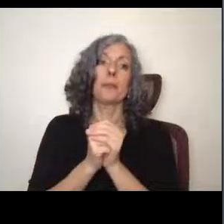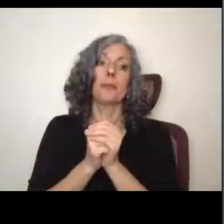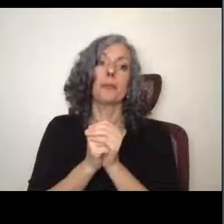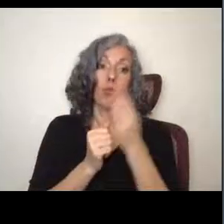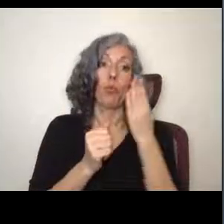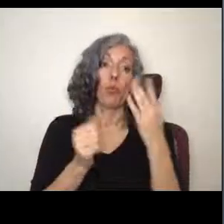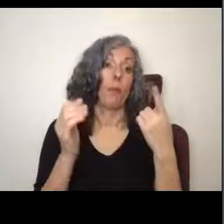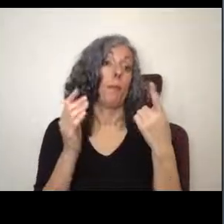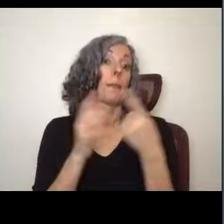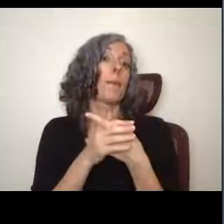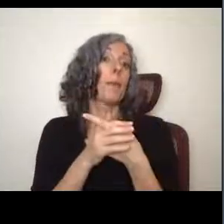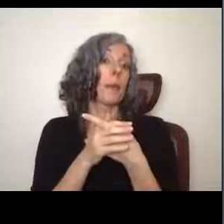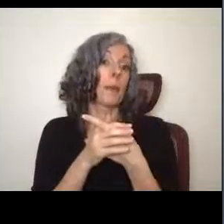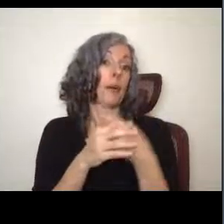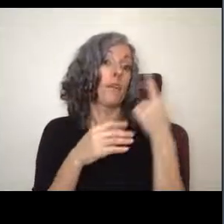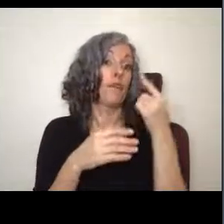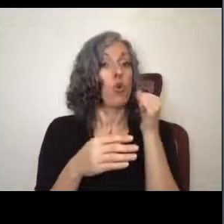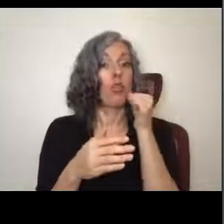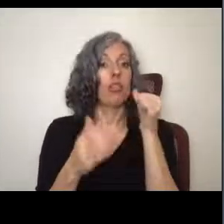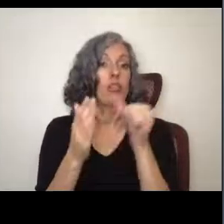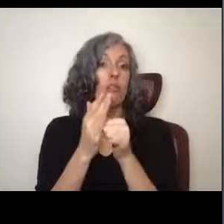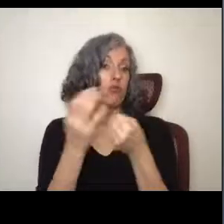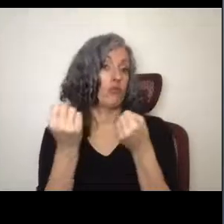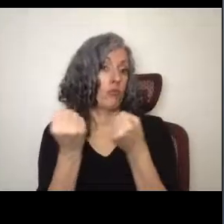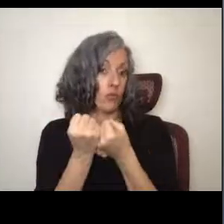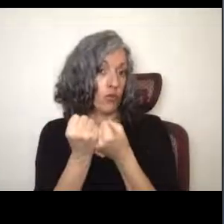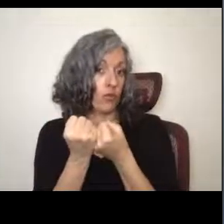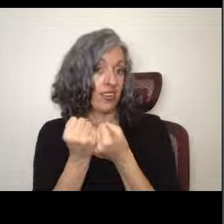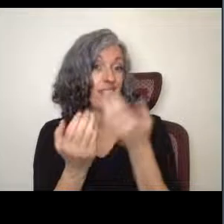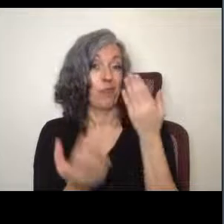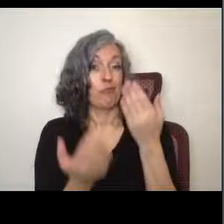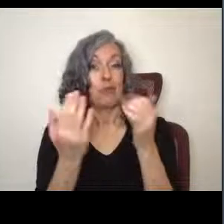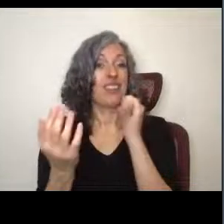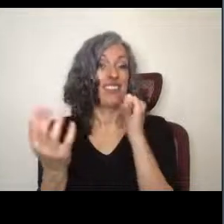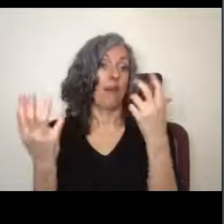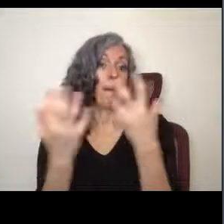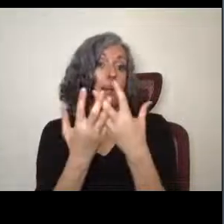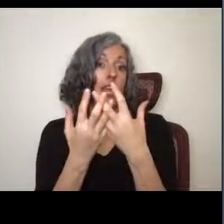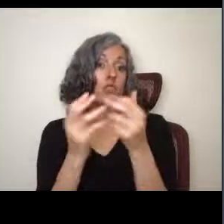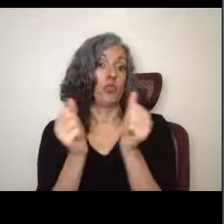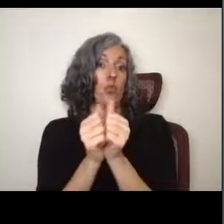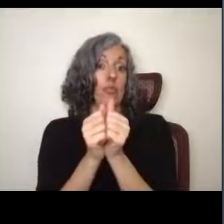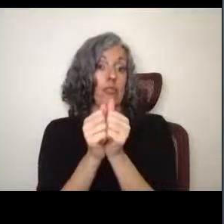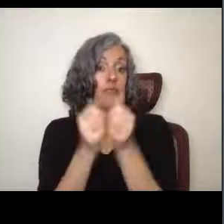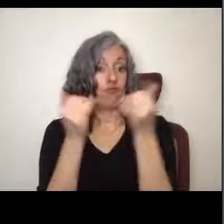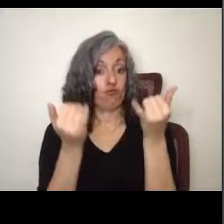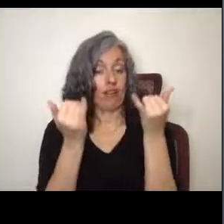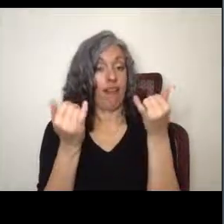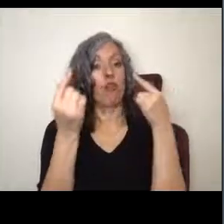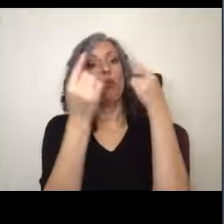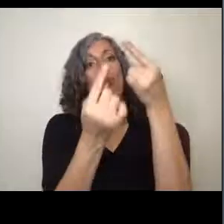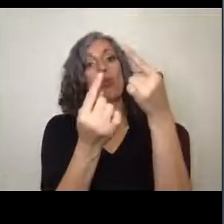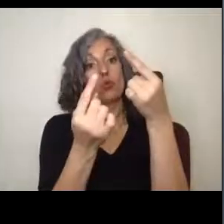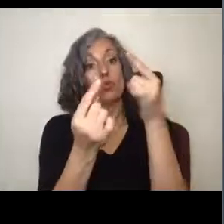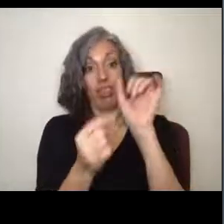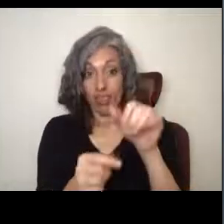for a letter of support that might be incompatible with our current goals. Is that